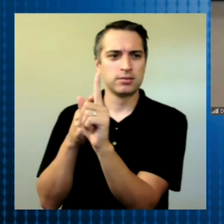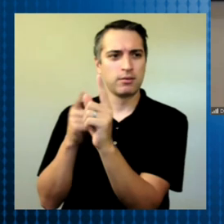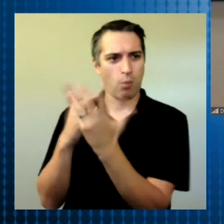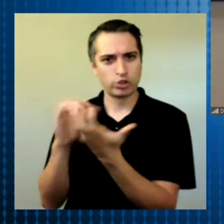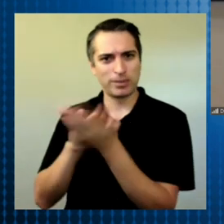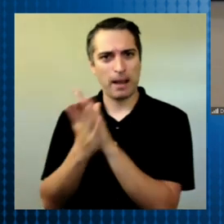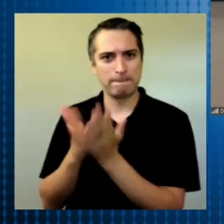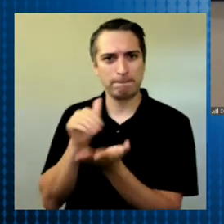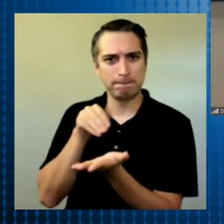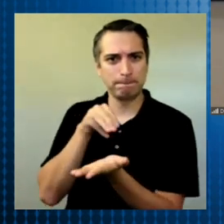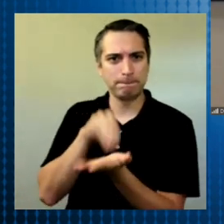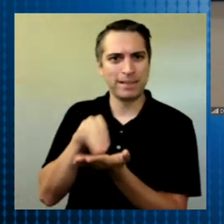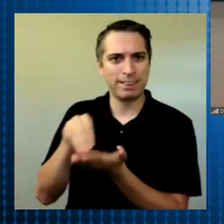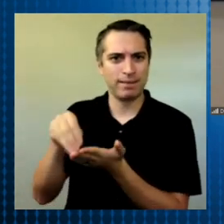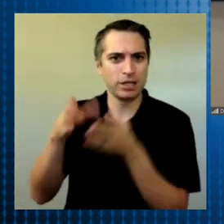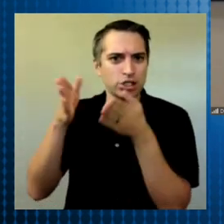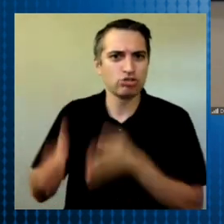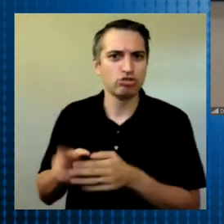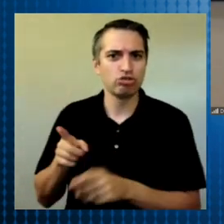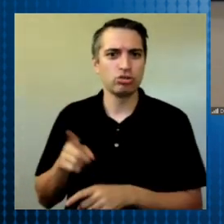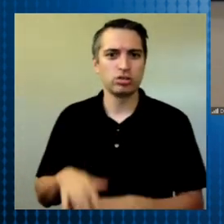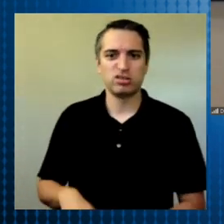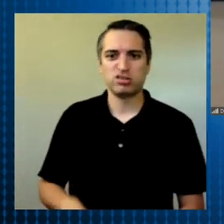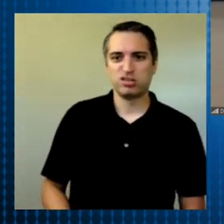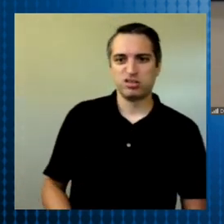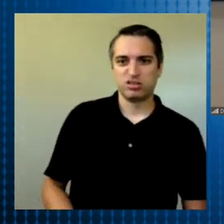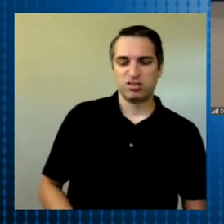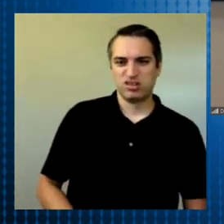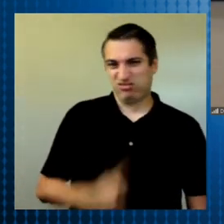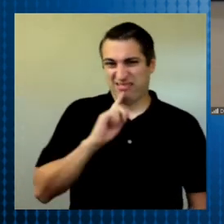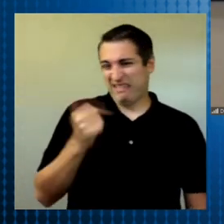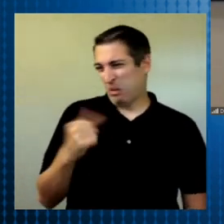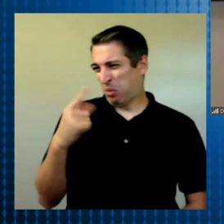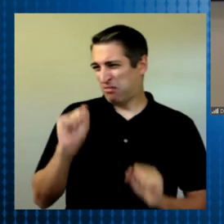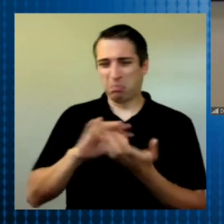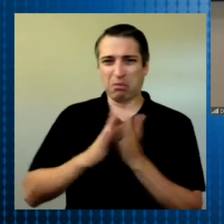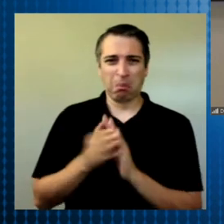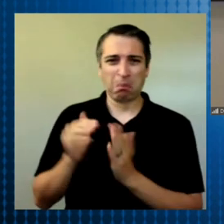Oh. I mean, anybody could be a millionaire now. I mean, millionaire is just $1 million.